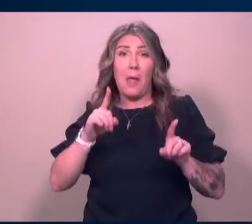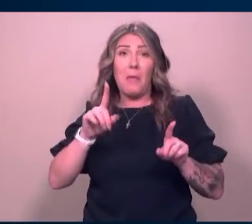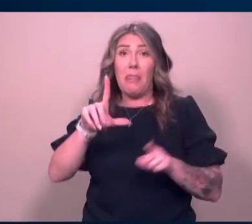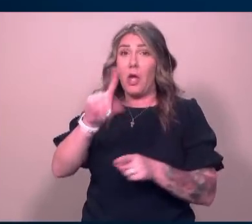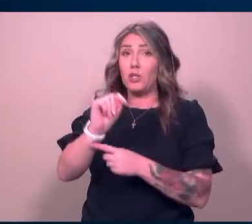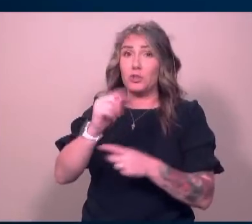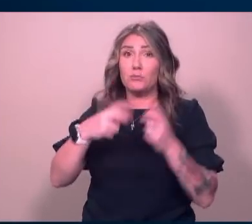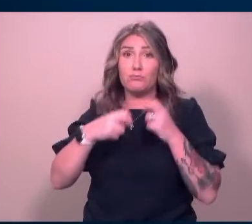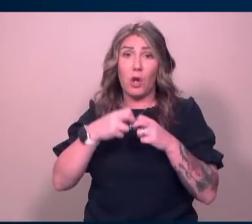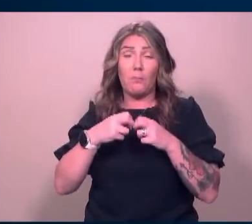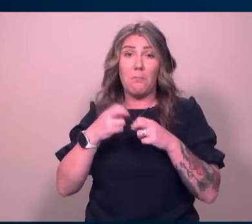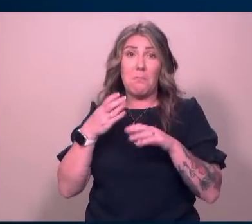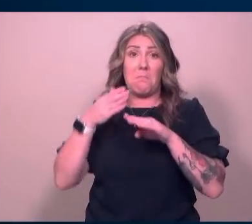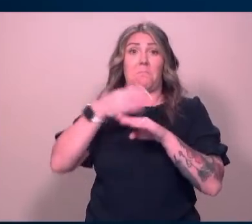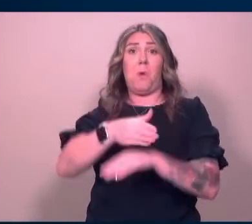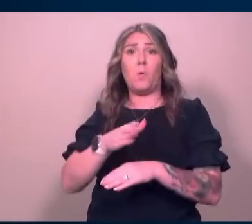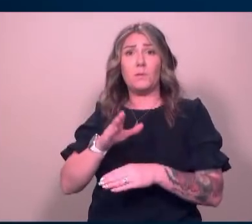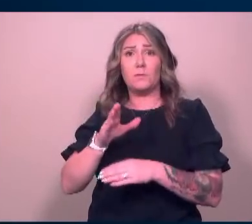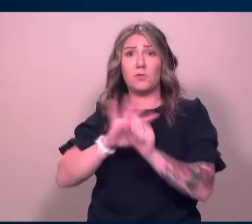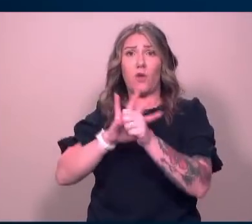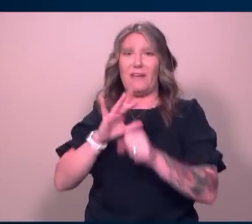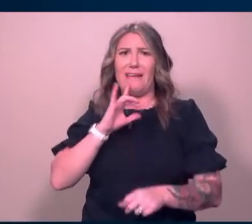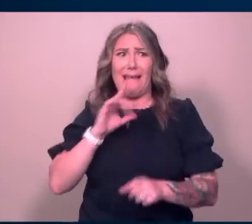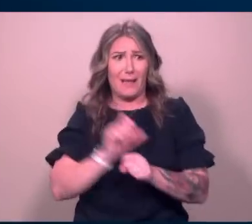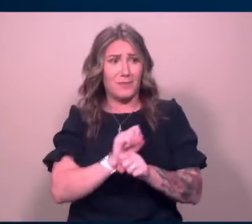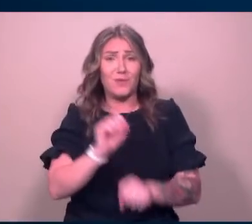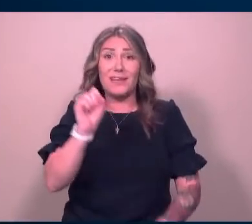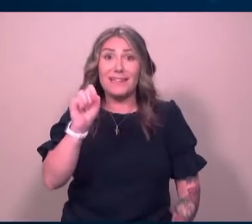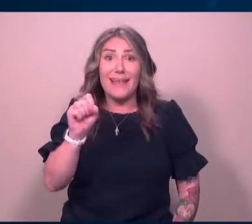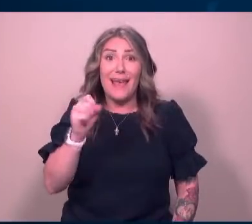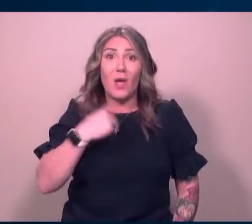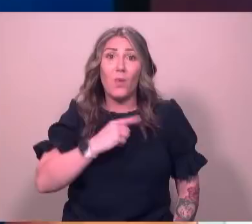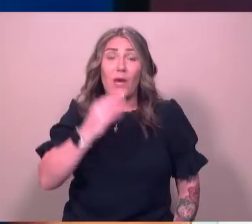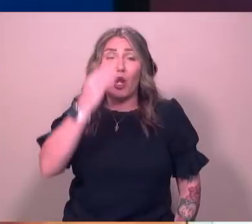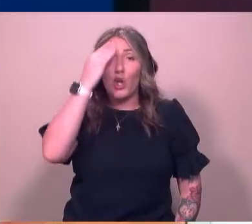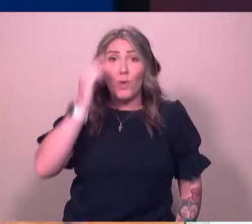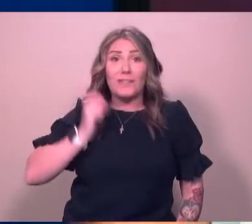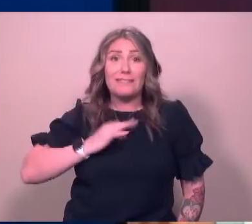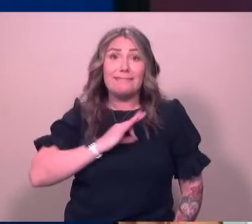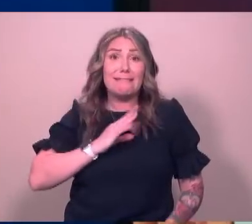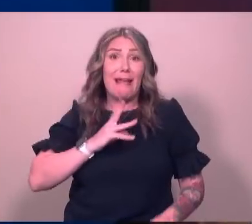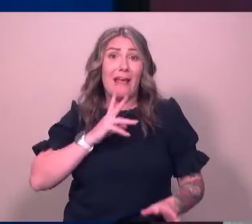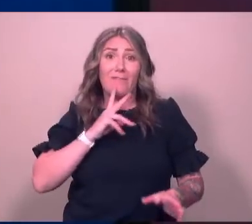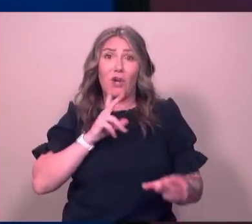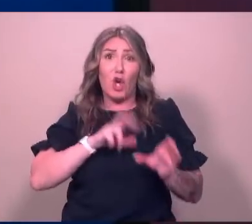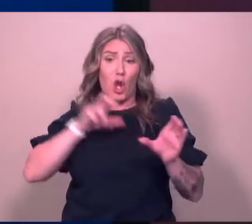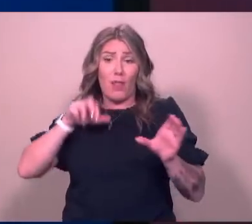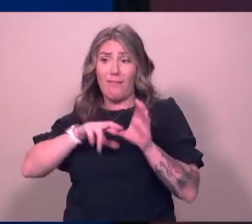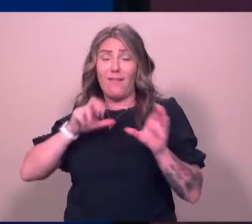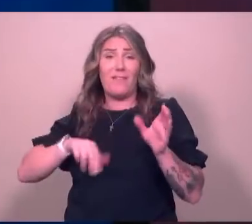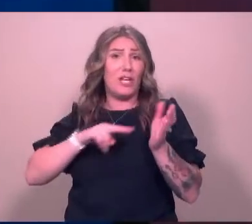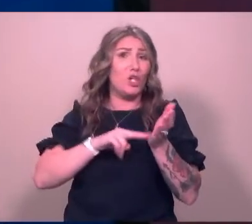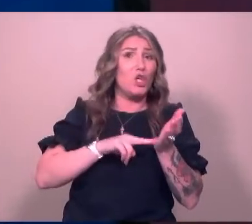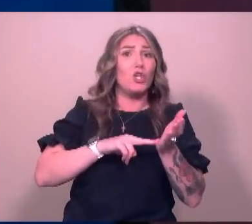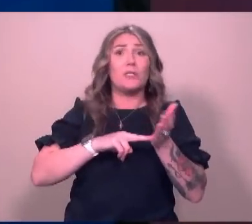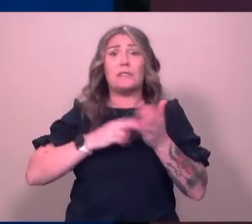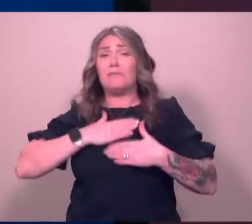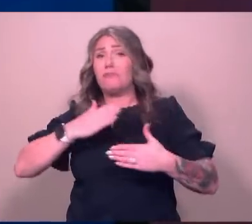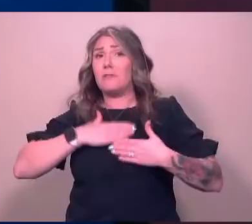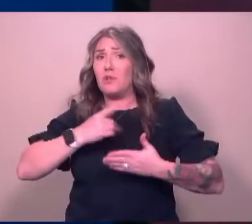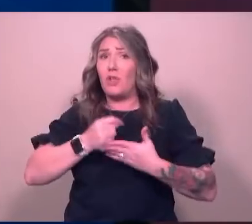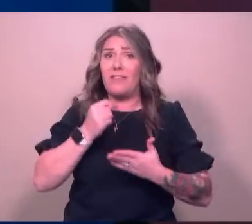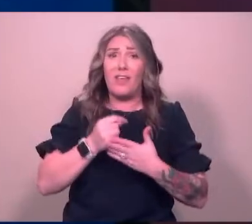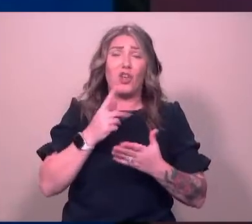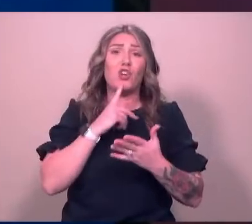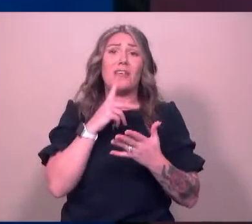problems post-COVID? Absolutely. First, we know that staff are leaving, especially nursing, respiratory therapy, frontline staff are